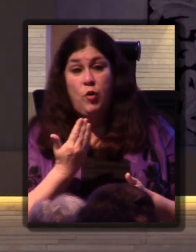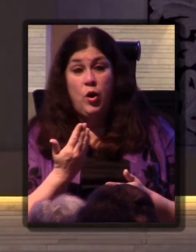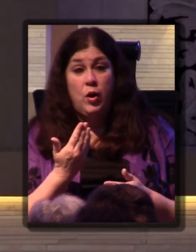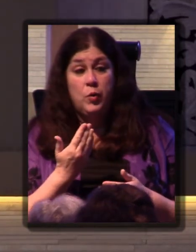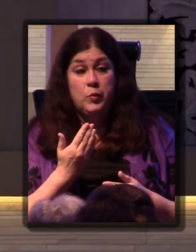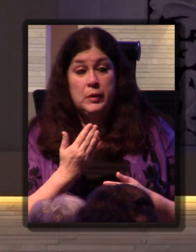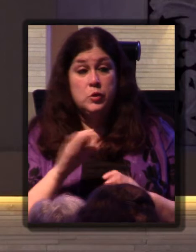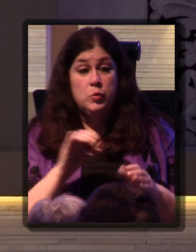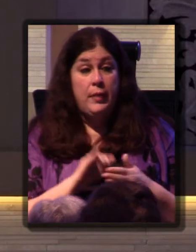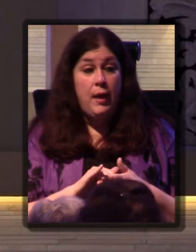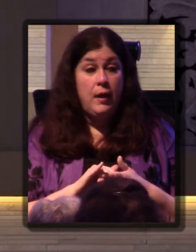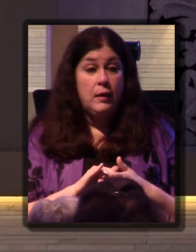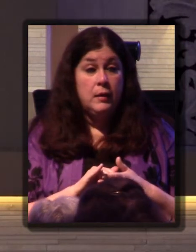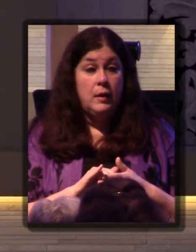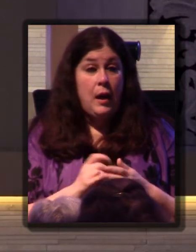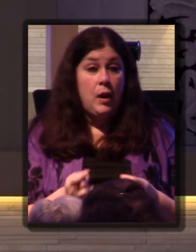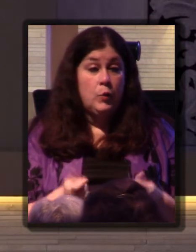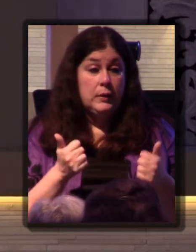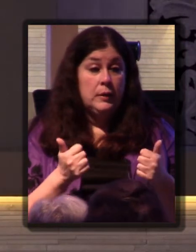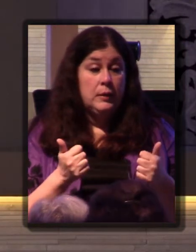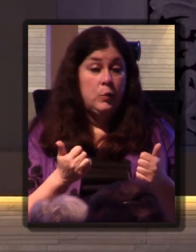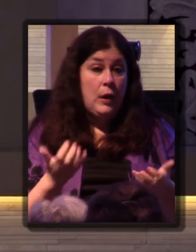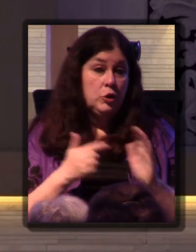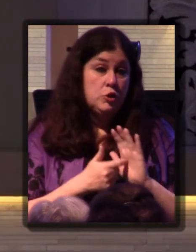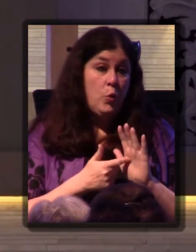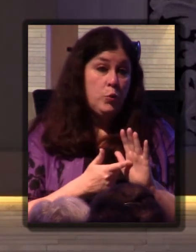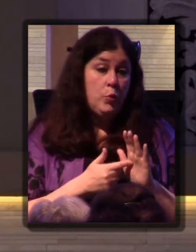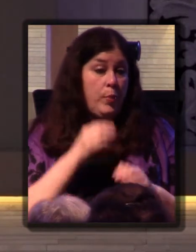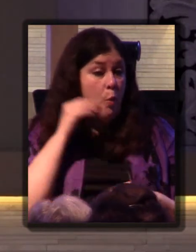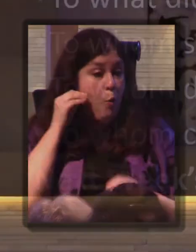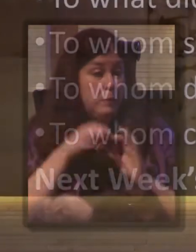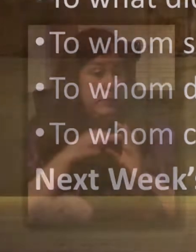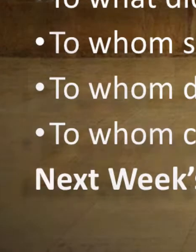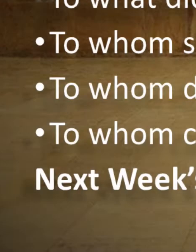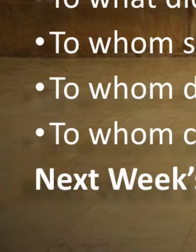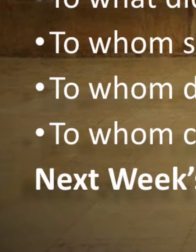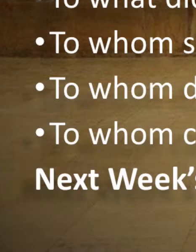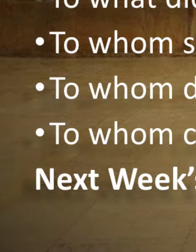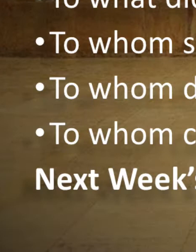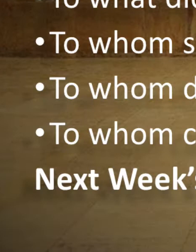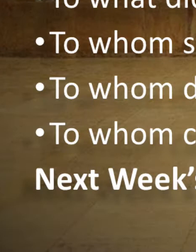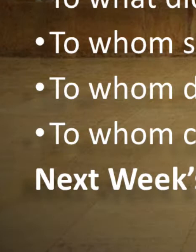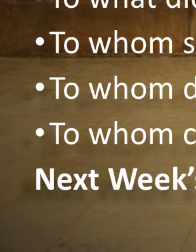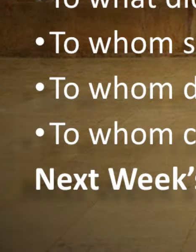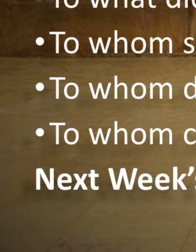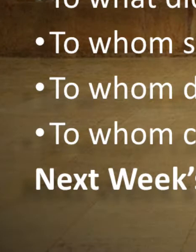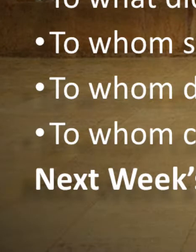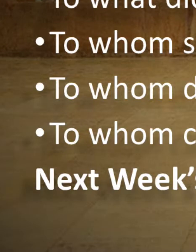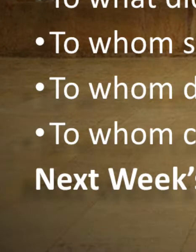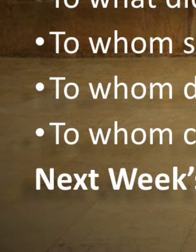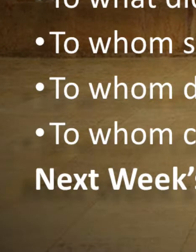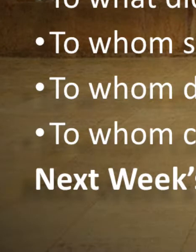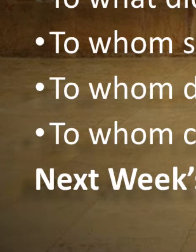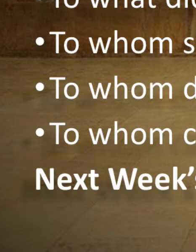But before we get into them, I'd like to quickly just show you the home links. Again, these are printed.